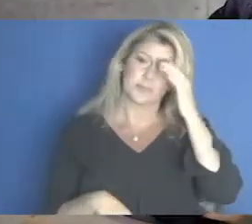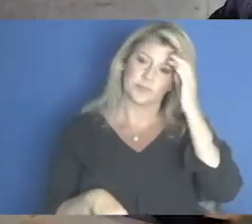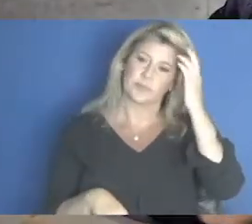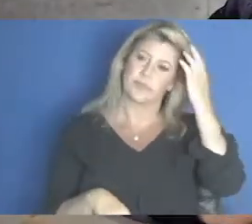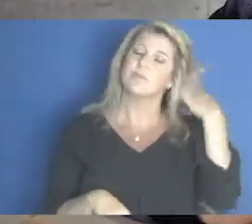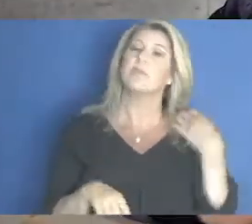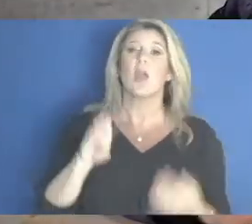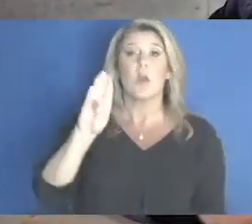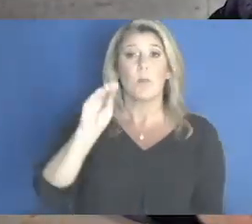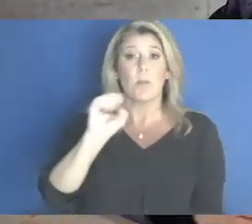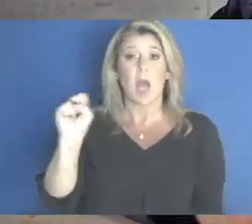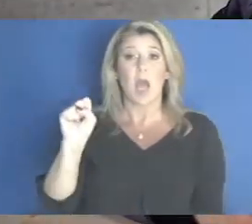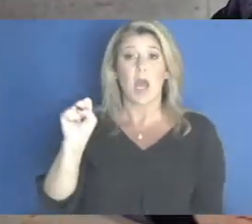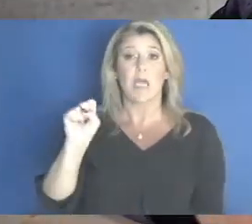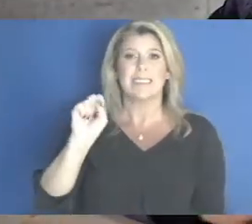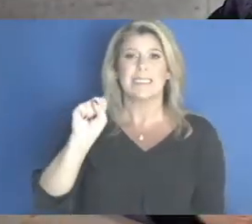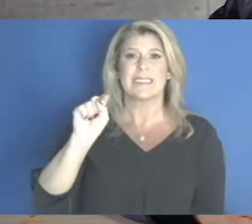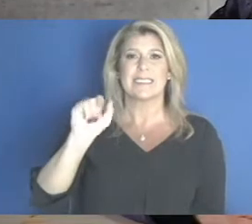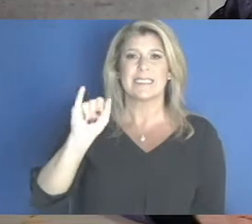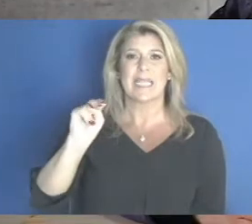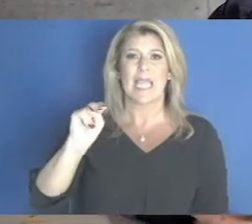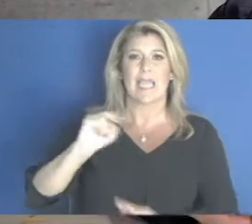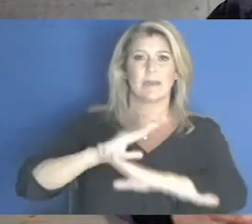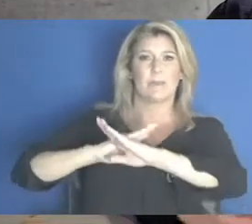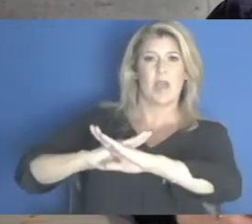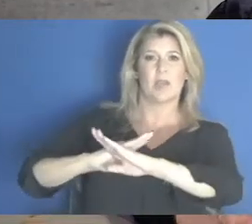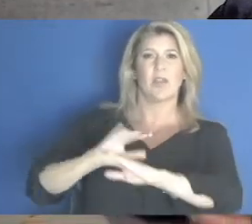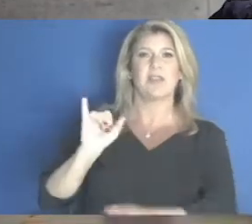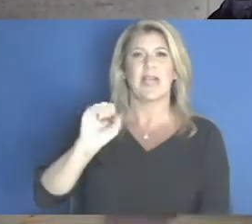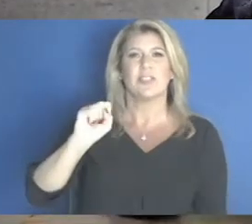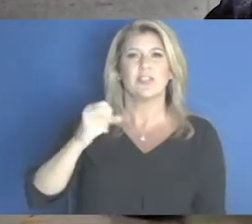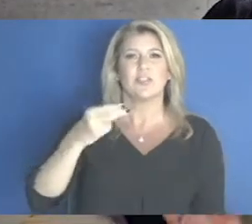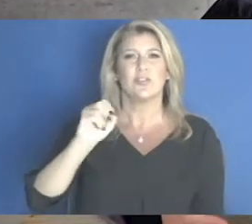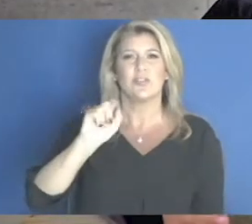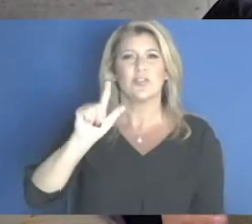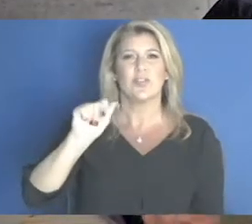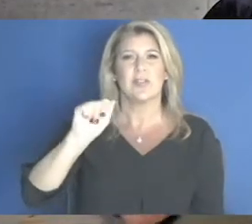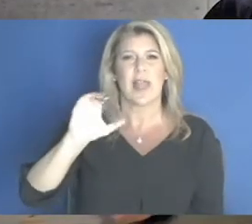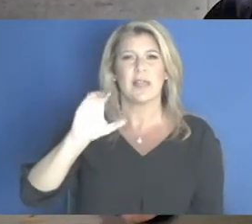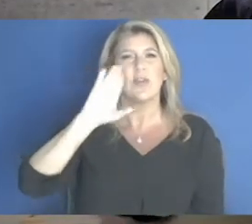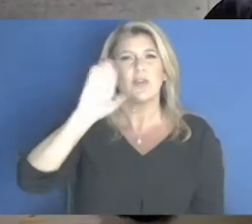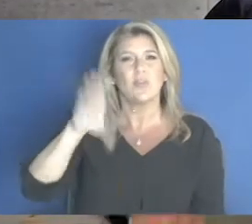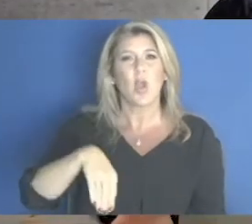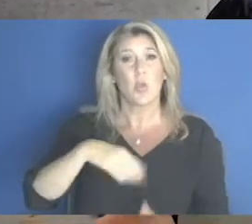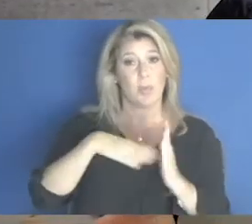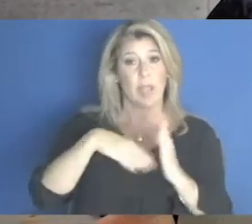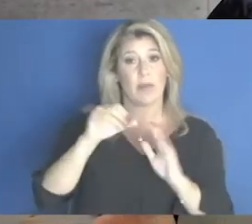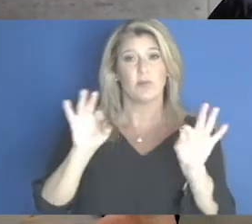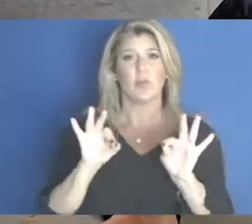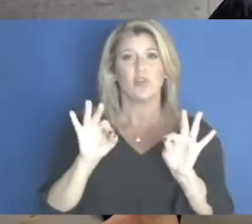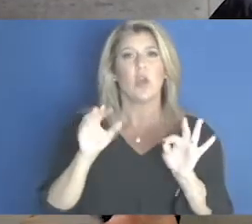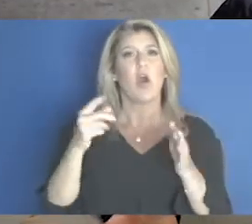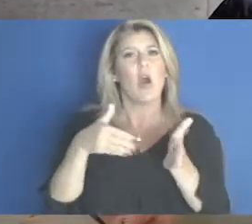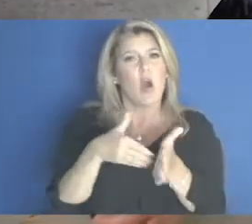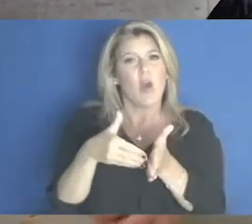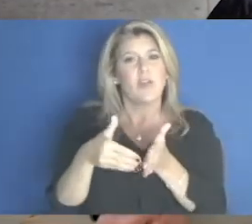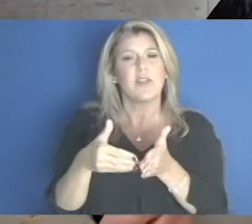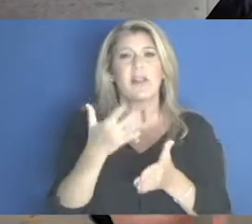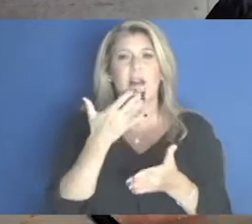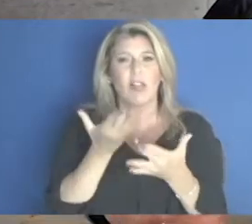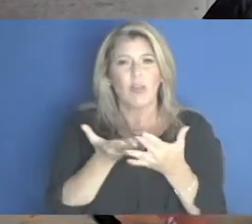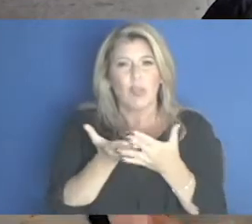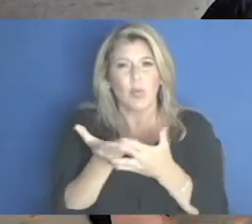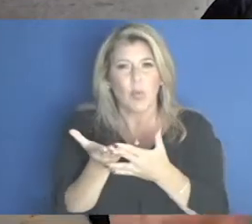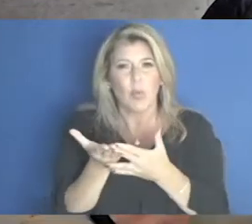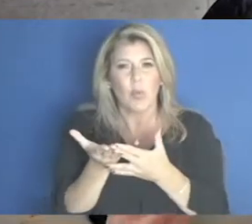Boss is a stain blocker, just like shellac. Bleed through is a common problem in furniture painting world. What that means